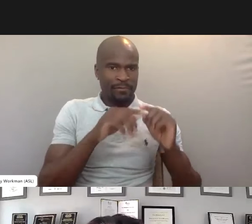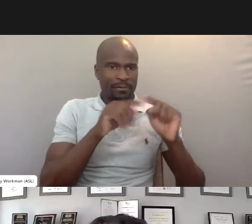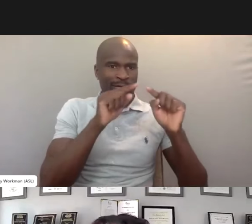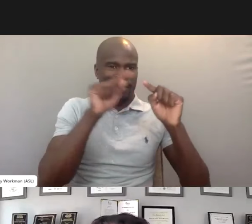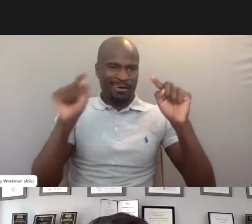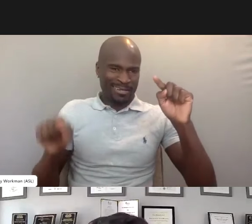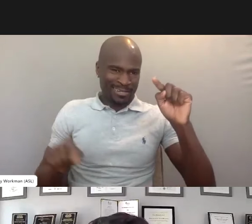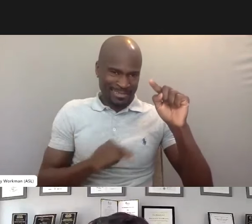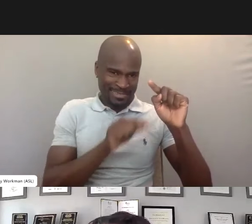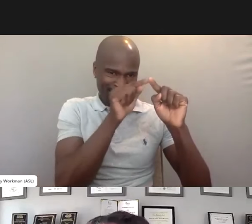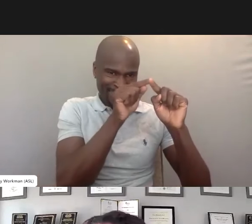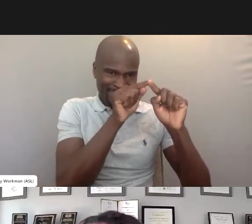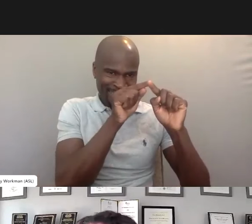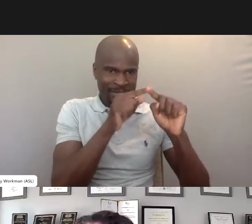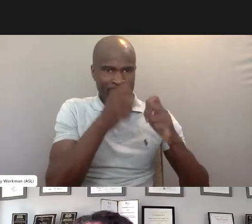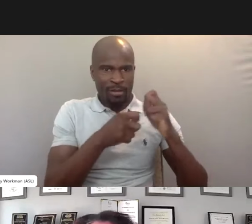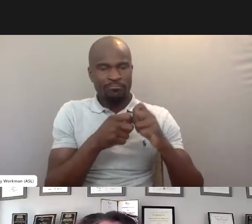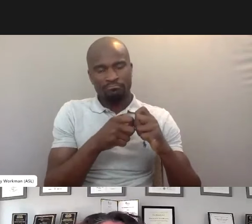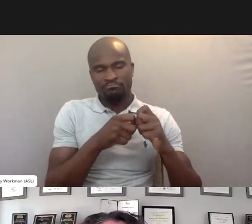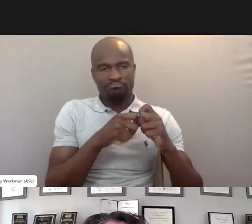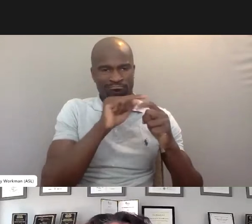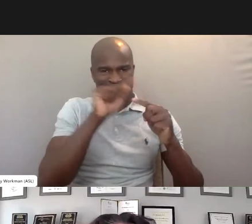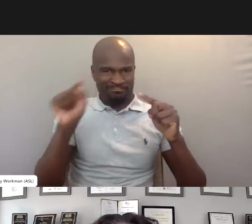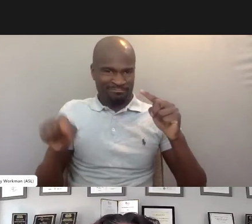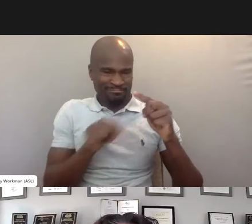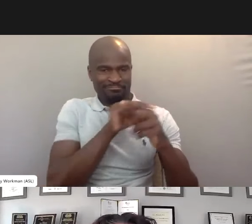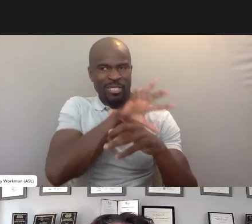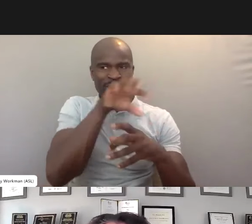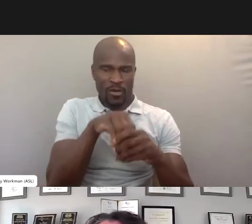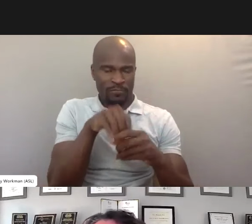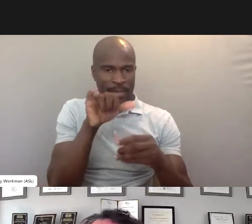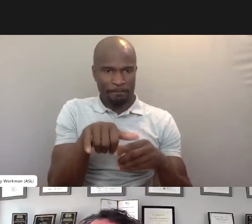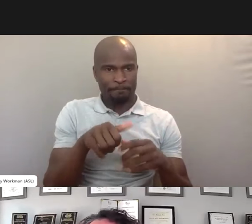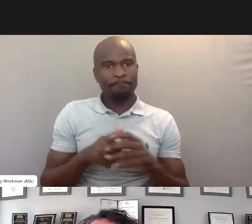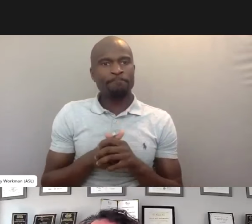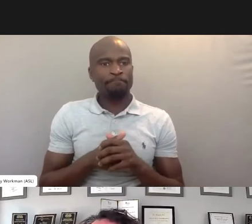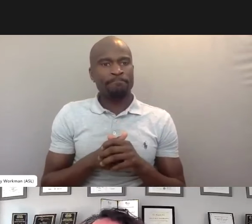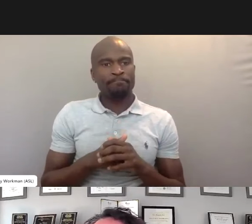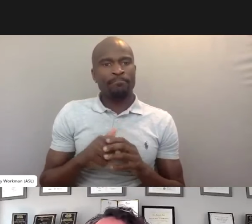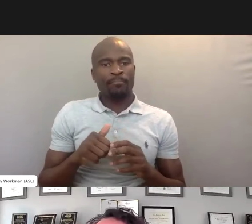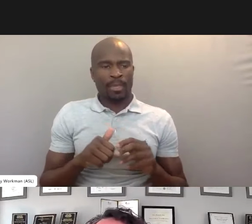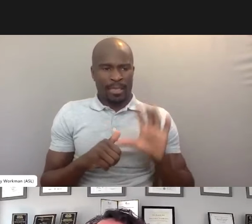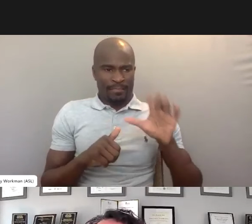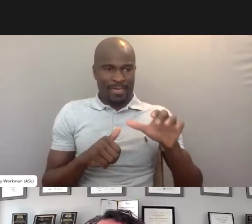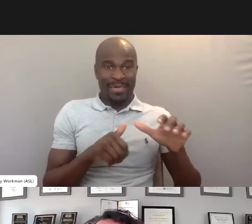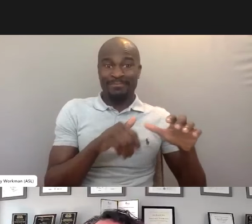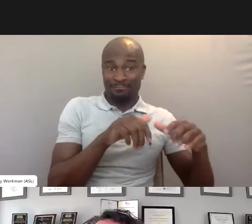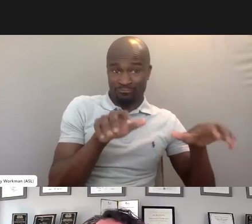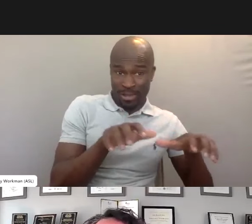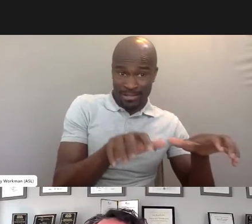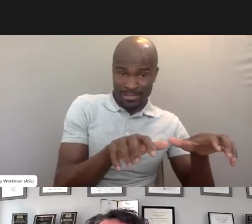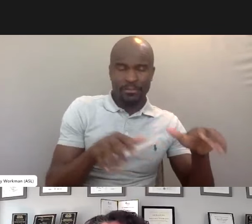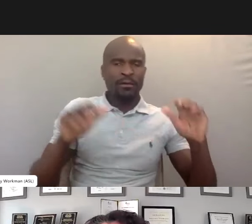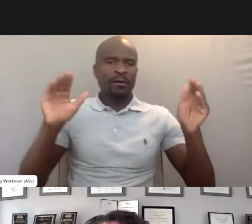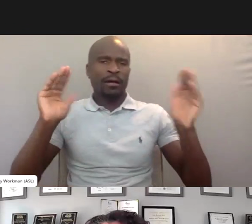and building social connections. So how's it different from PFA? PFA is usually meant to